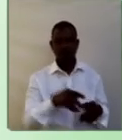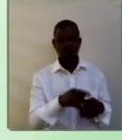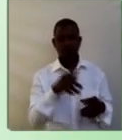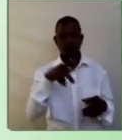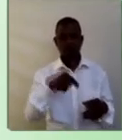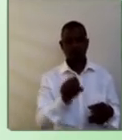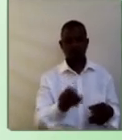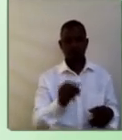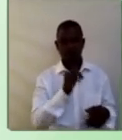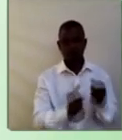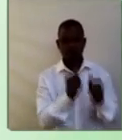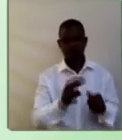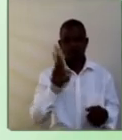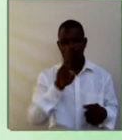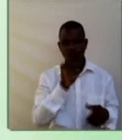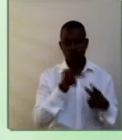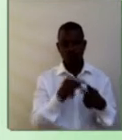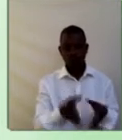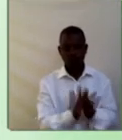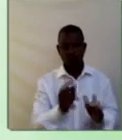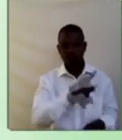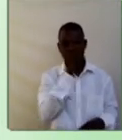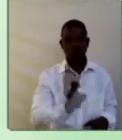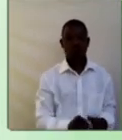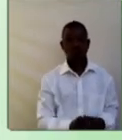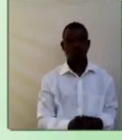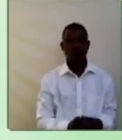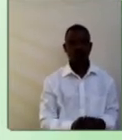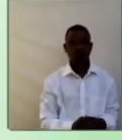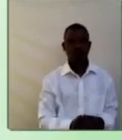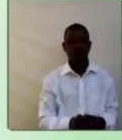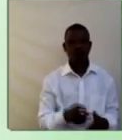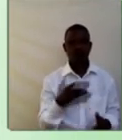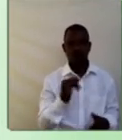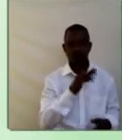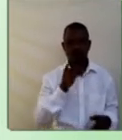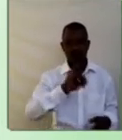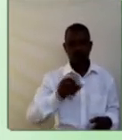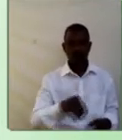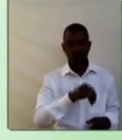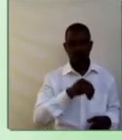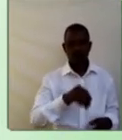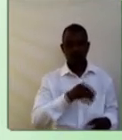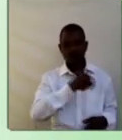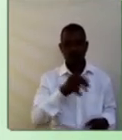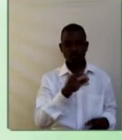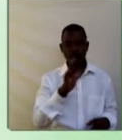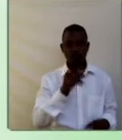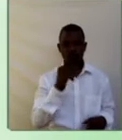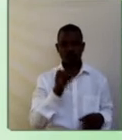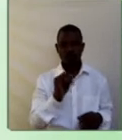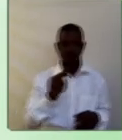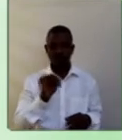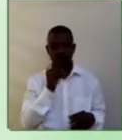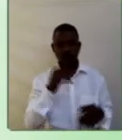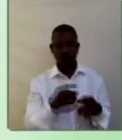pronoun which is used to ask a question. There are just 5 interrogative pronouns.